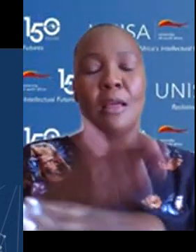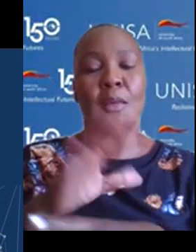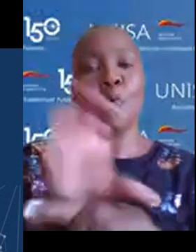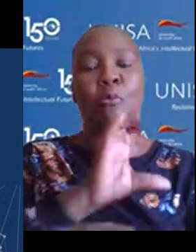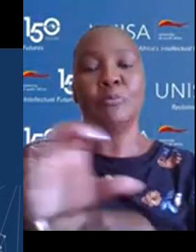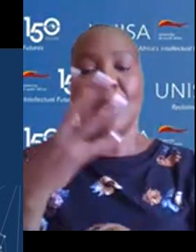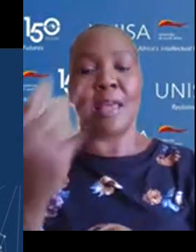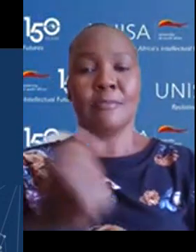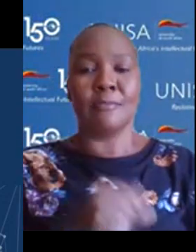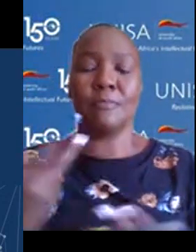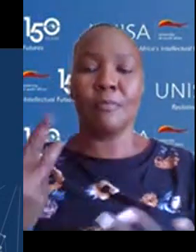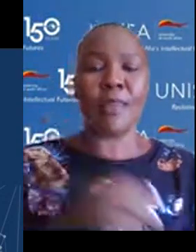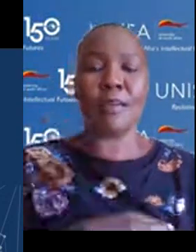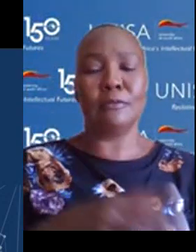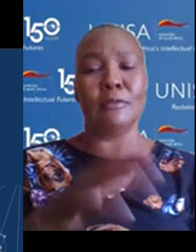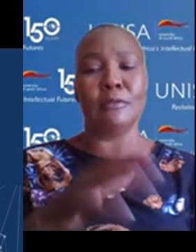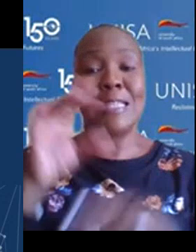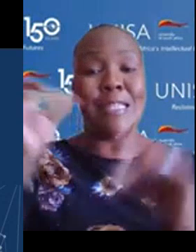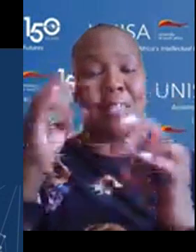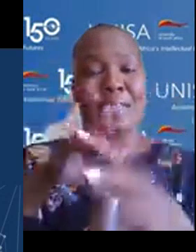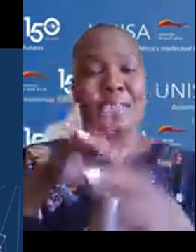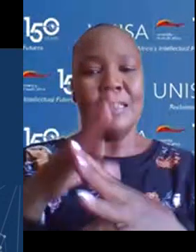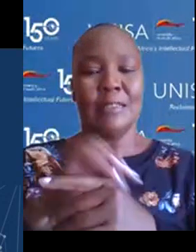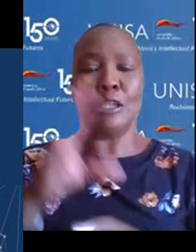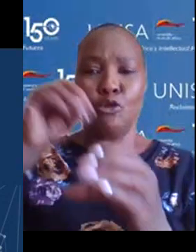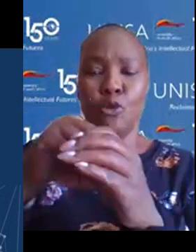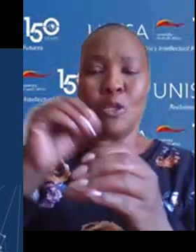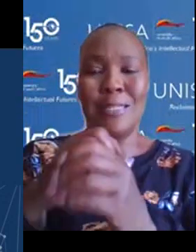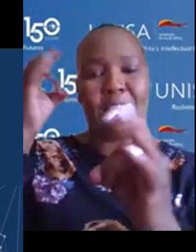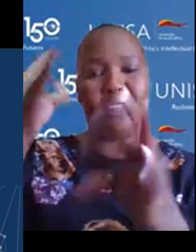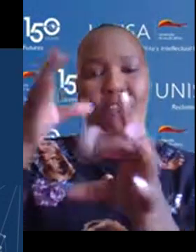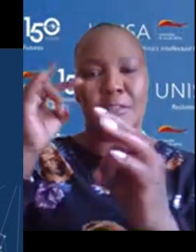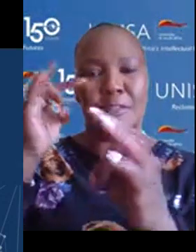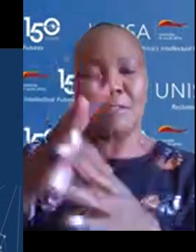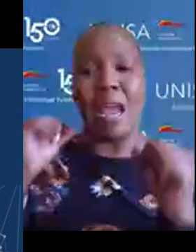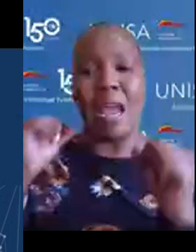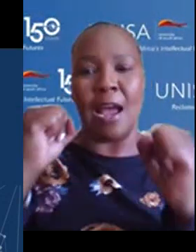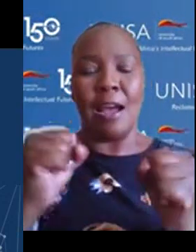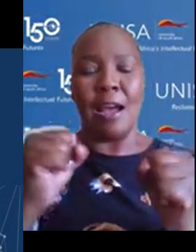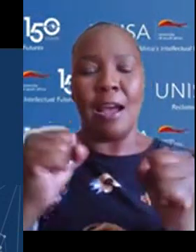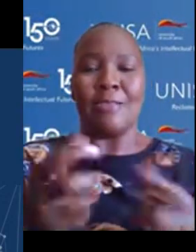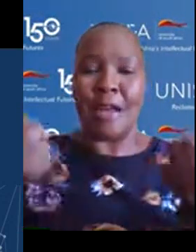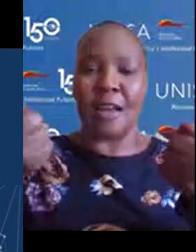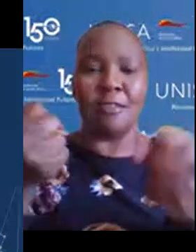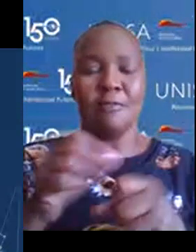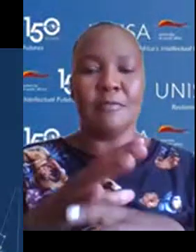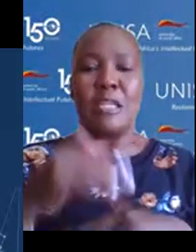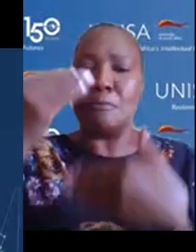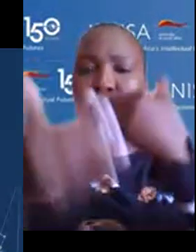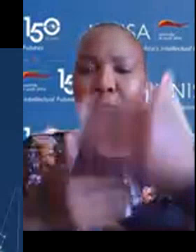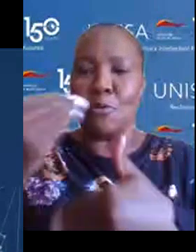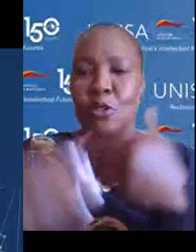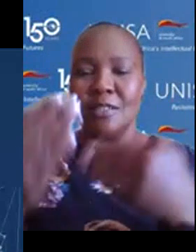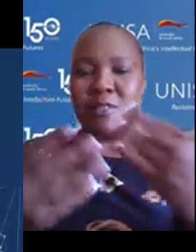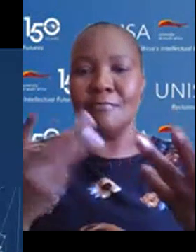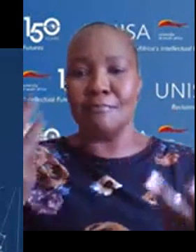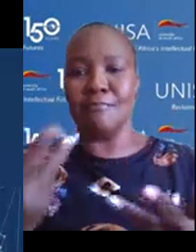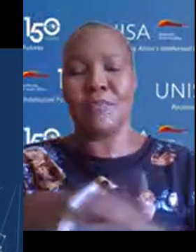It's input, you give it information. It stores that information on a hard drive. It processes